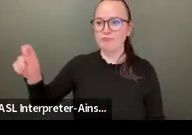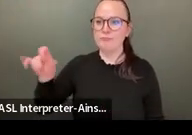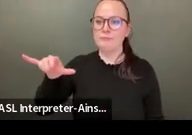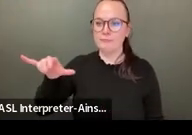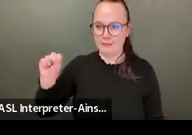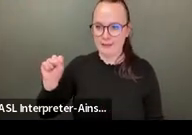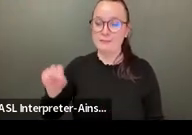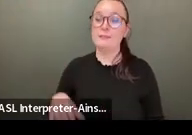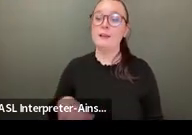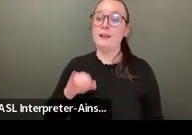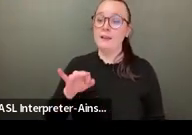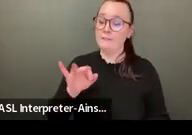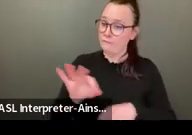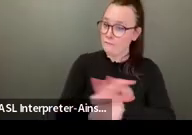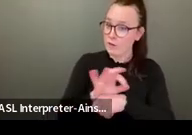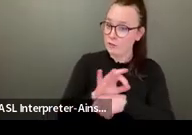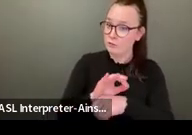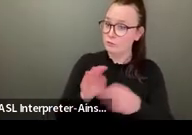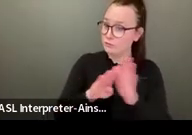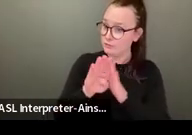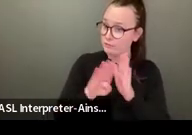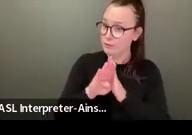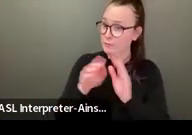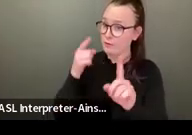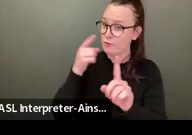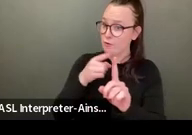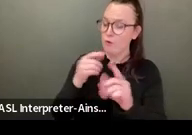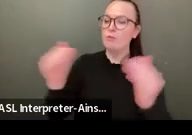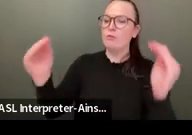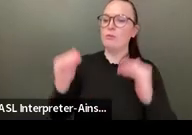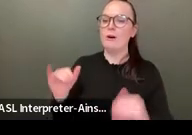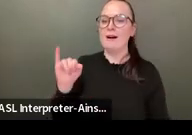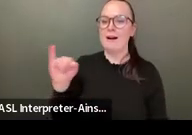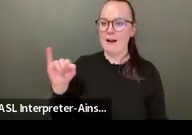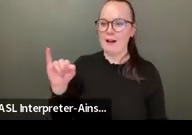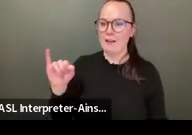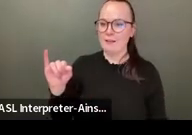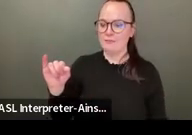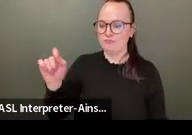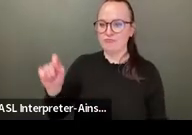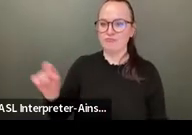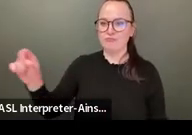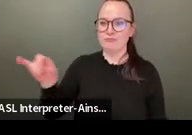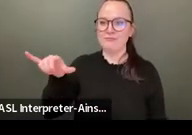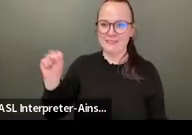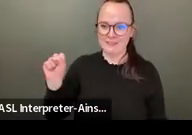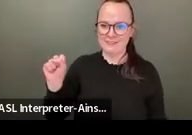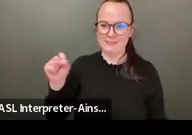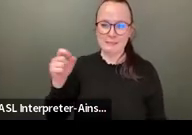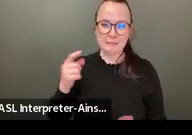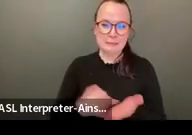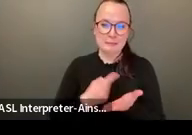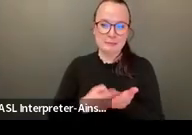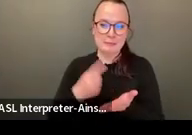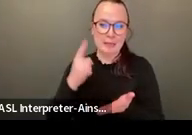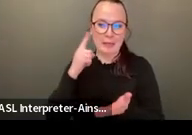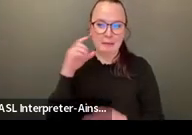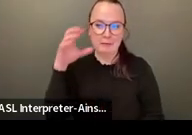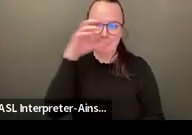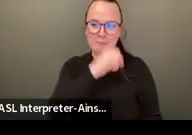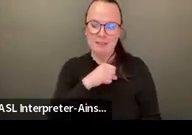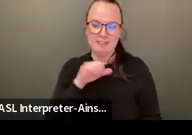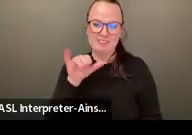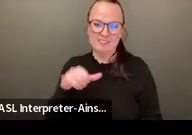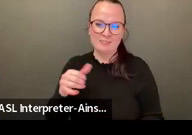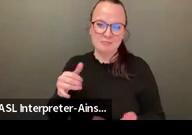developmental goals, make sure that box I is checked yes. Sometimes I think that gets missed. So this is where that alignment